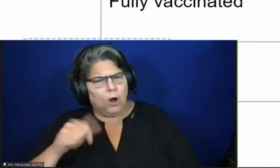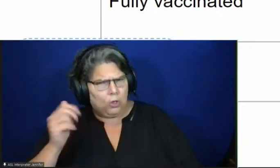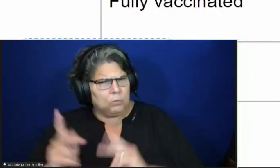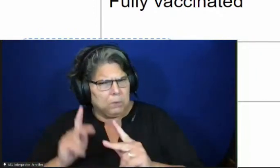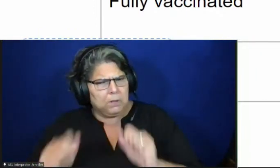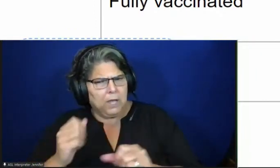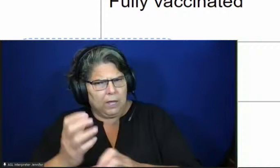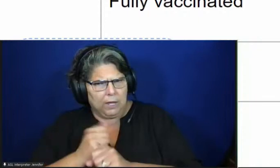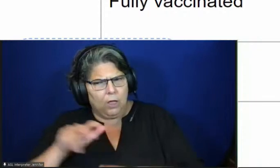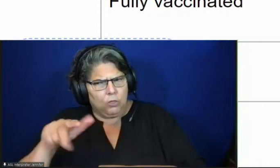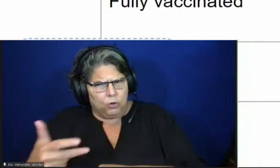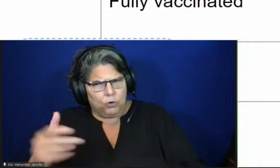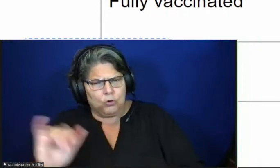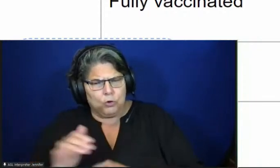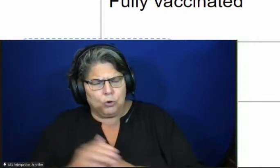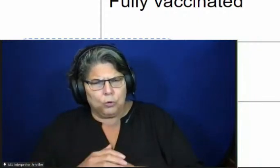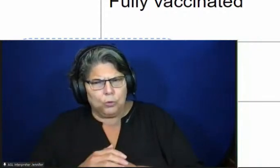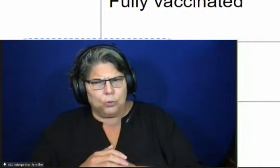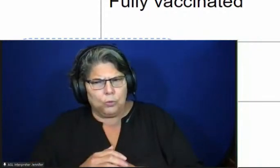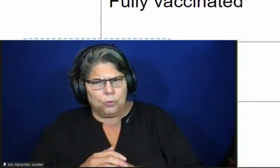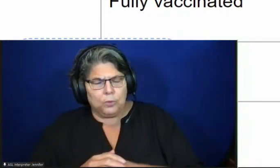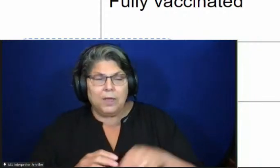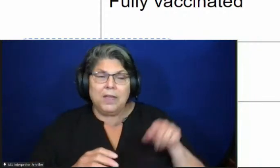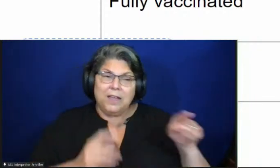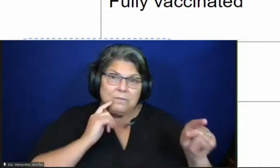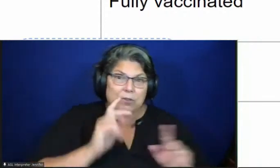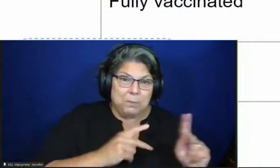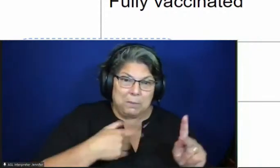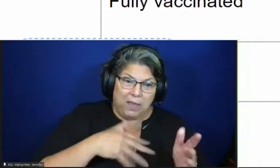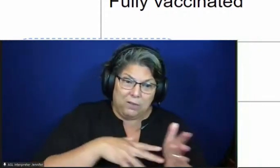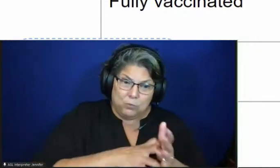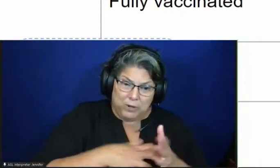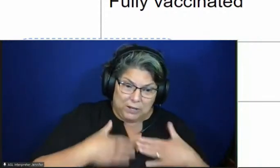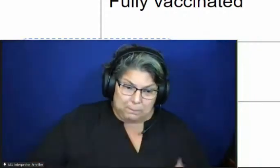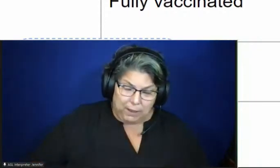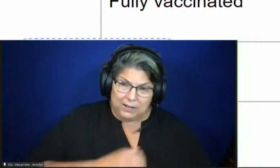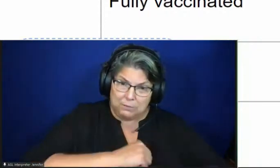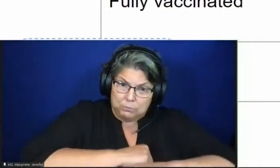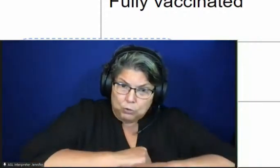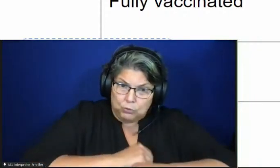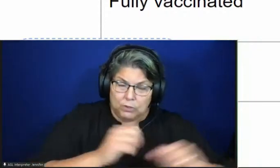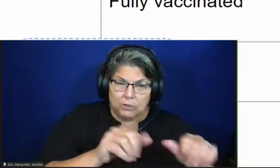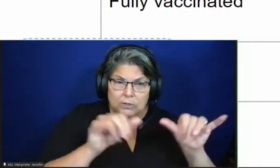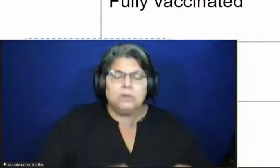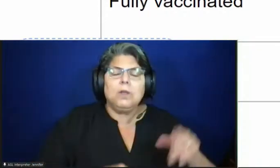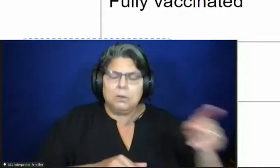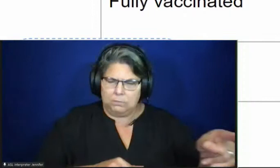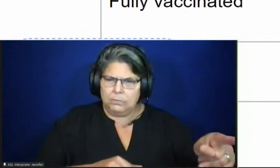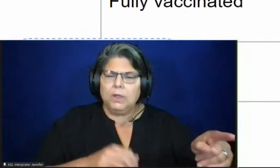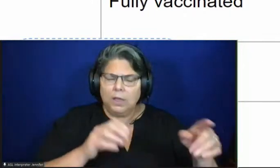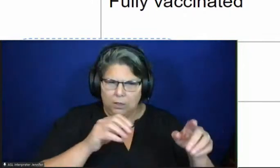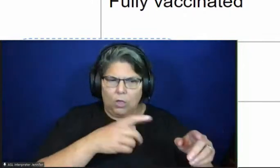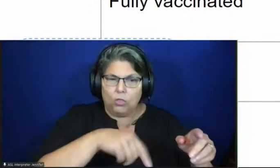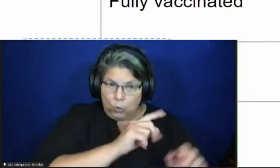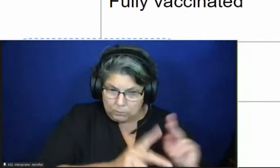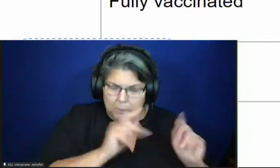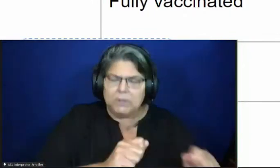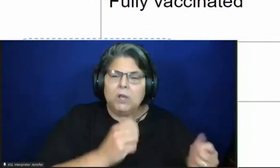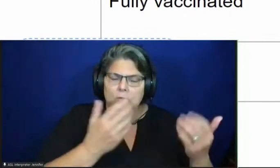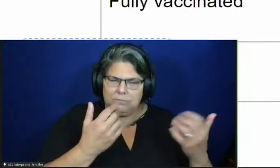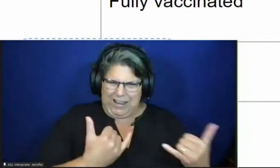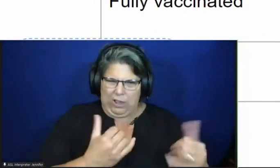people. The third doses for immune compromised are currently available at clinics, pharmacies, and at the county